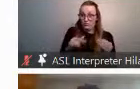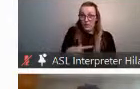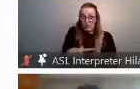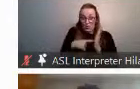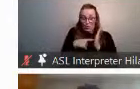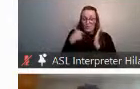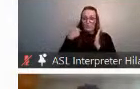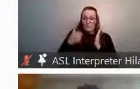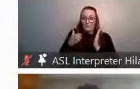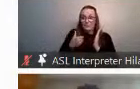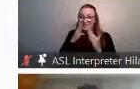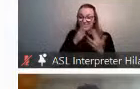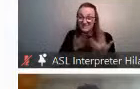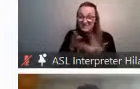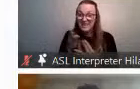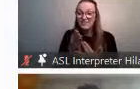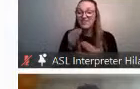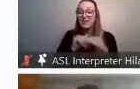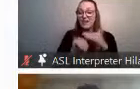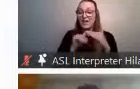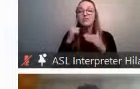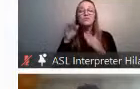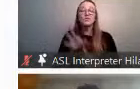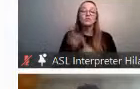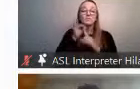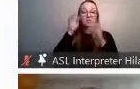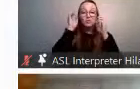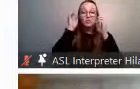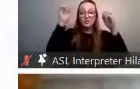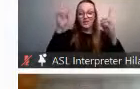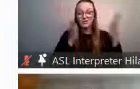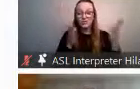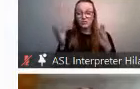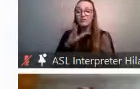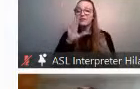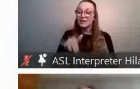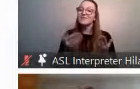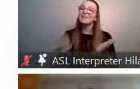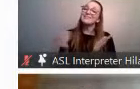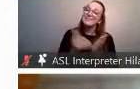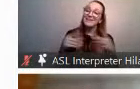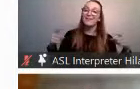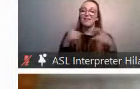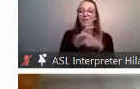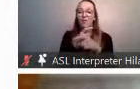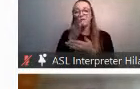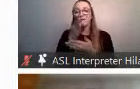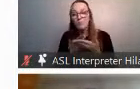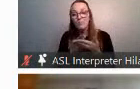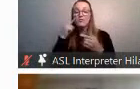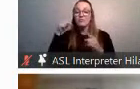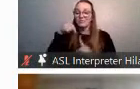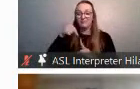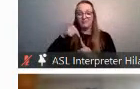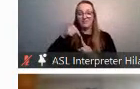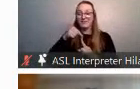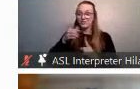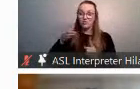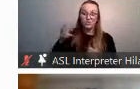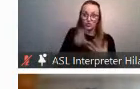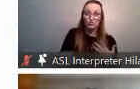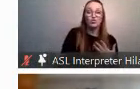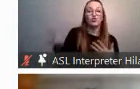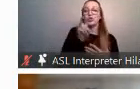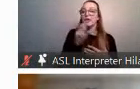navigating access to special education service is yet another complex factor in this whole maze. And I don't